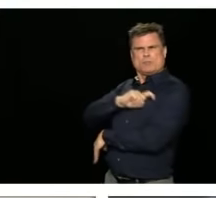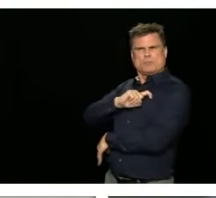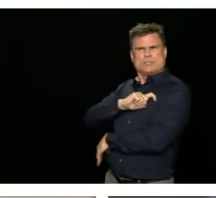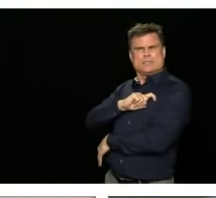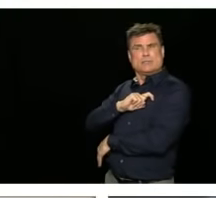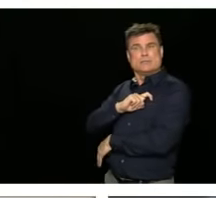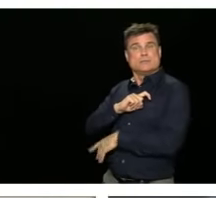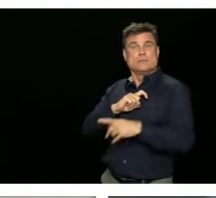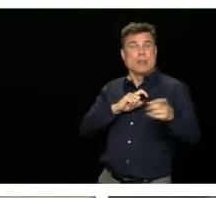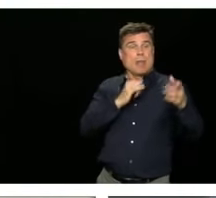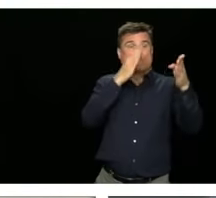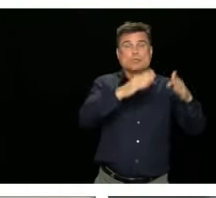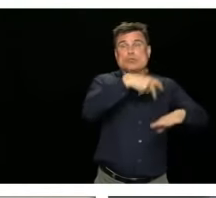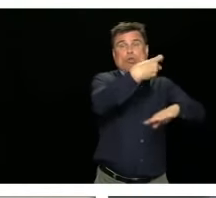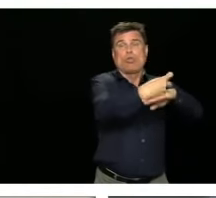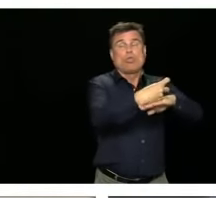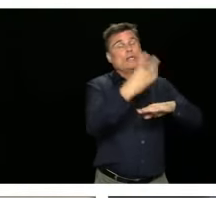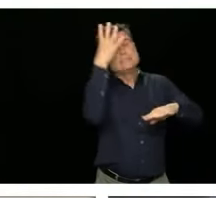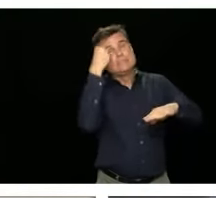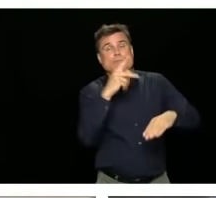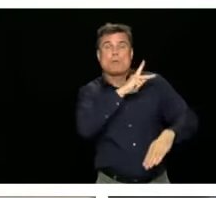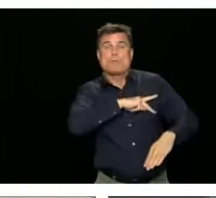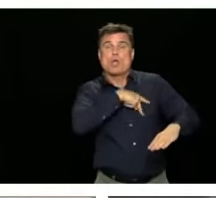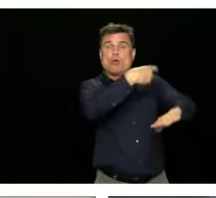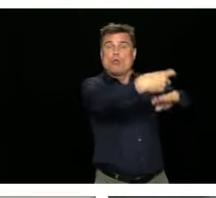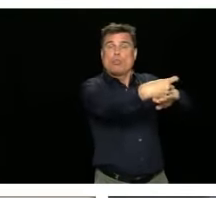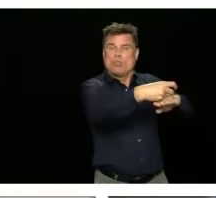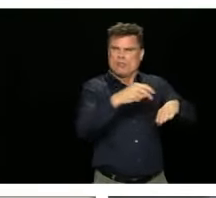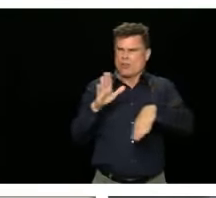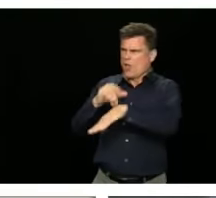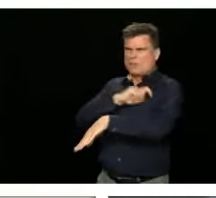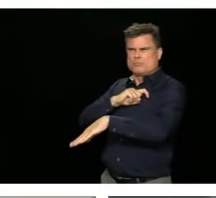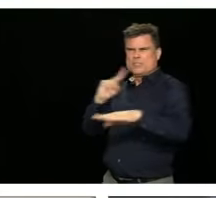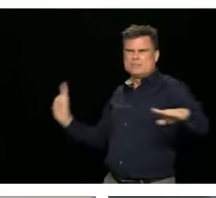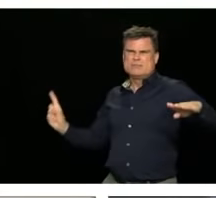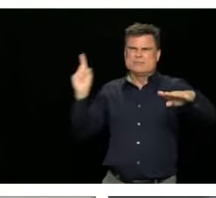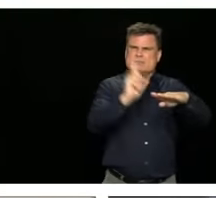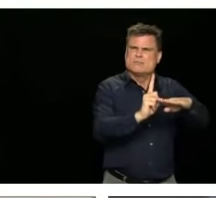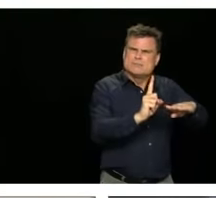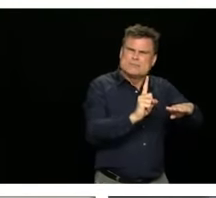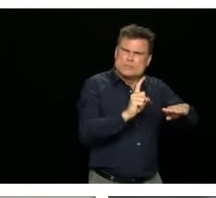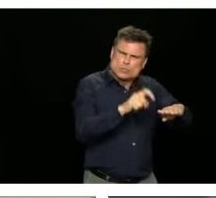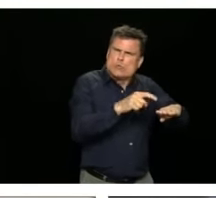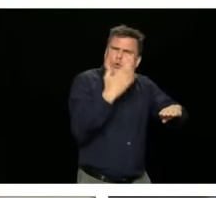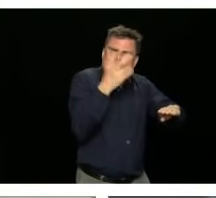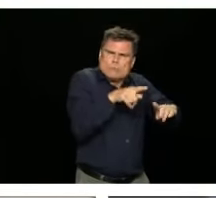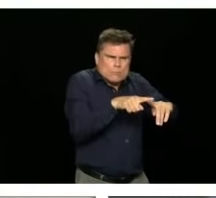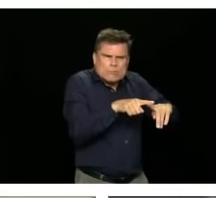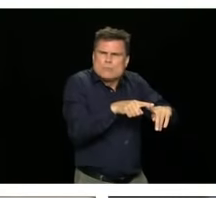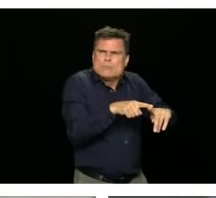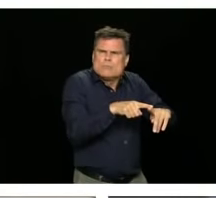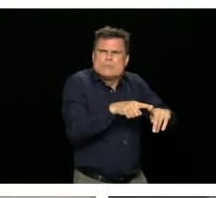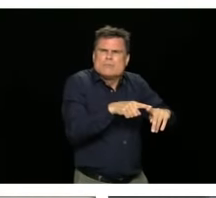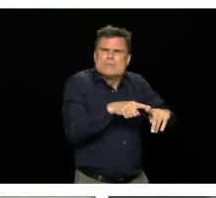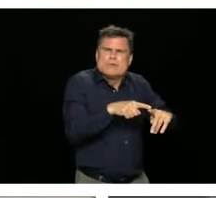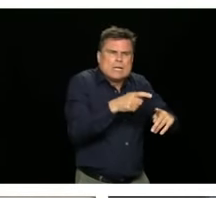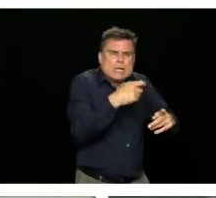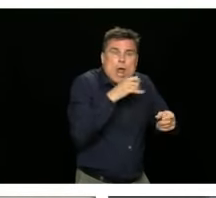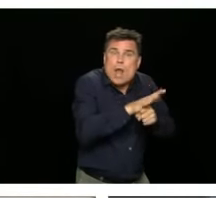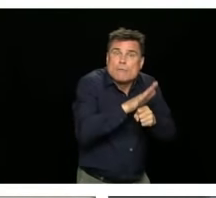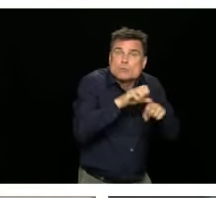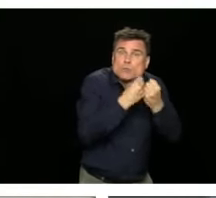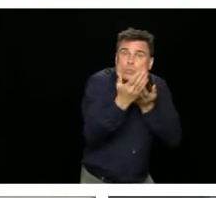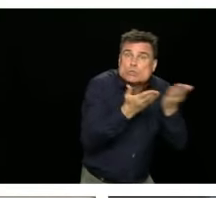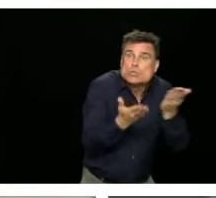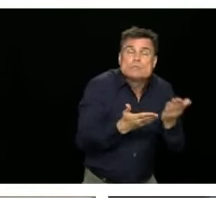address it. And so I'm all for reforming deeply, radically the police. And I think there's a lot